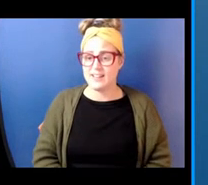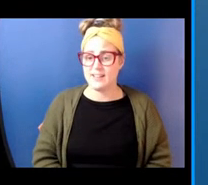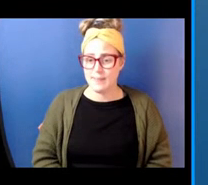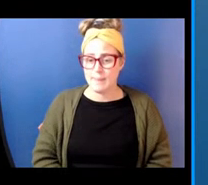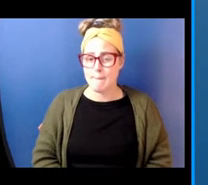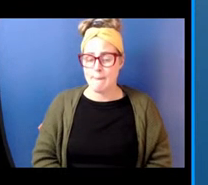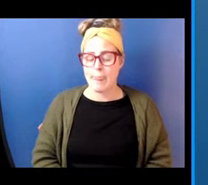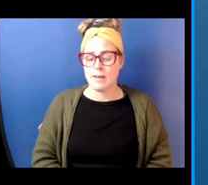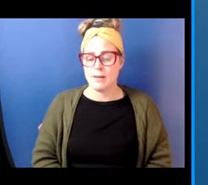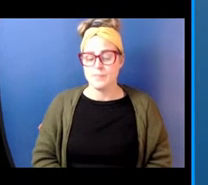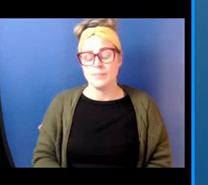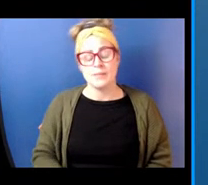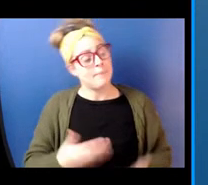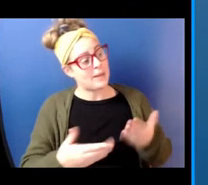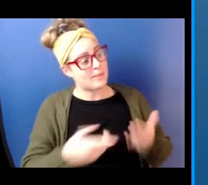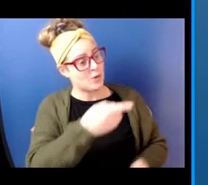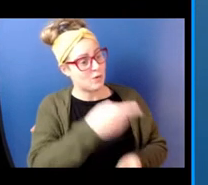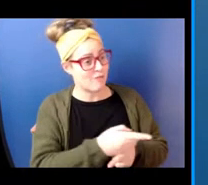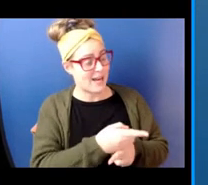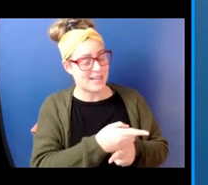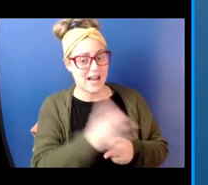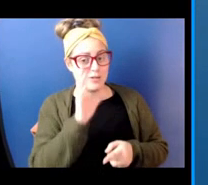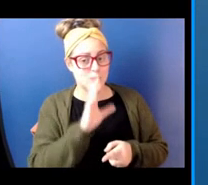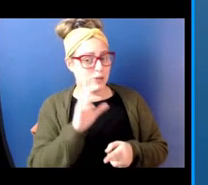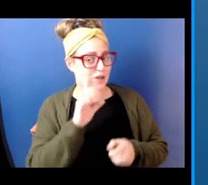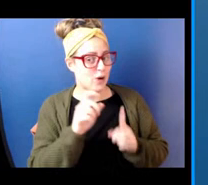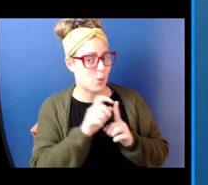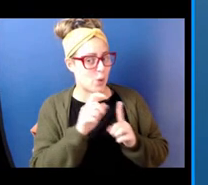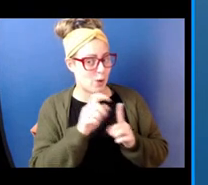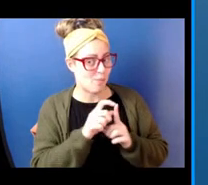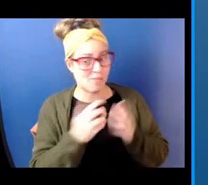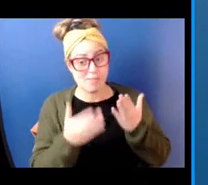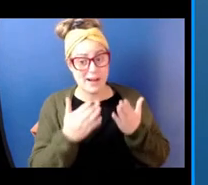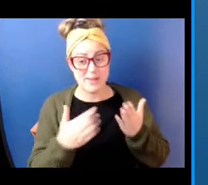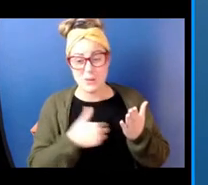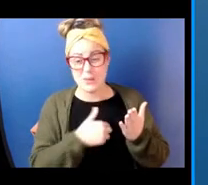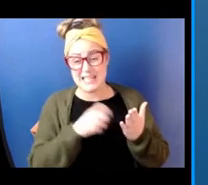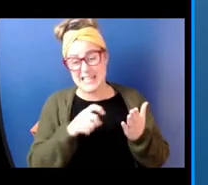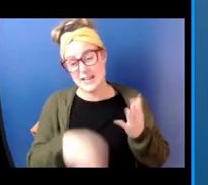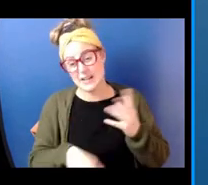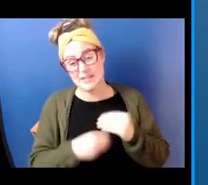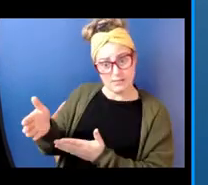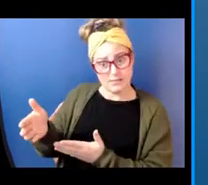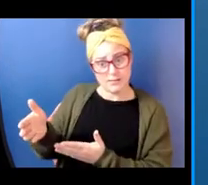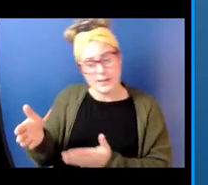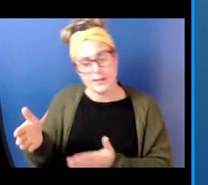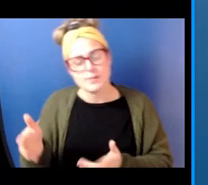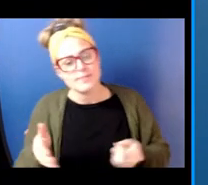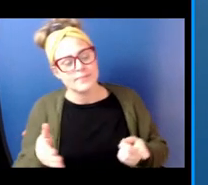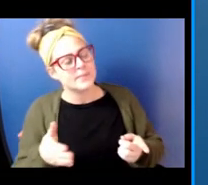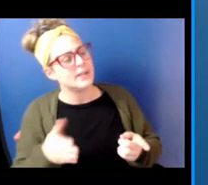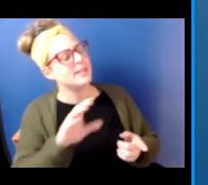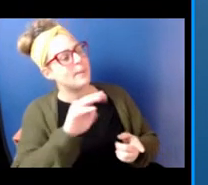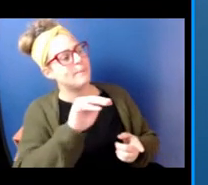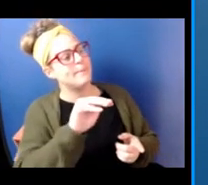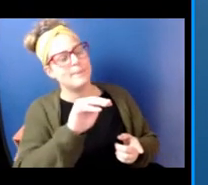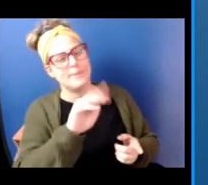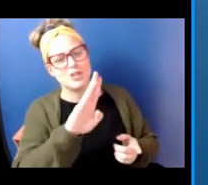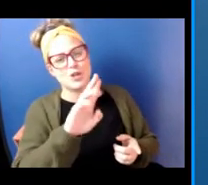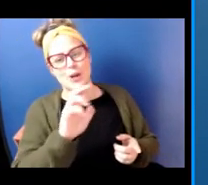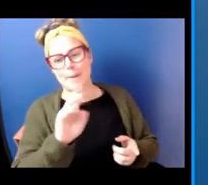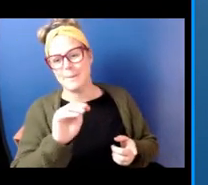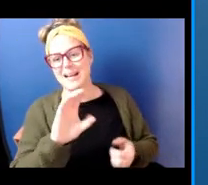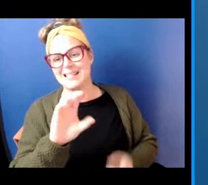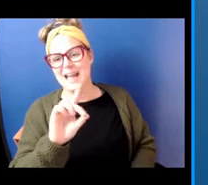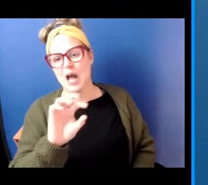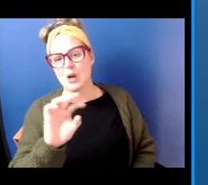maybe you're right as I was searching for a word maybe we need to go with a few words and say bye what's the reason why I wanted